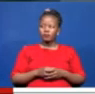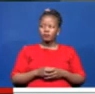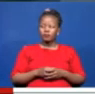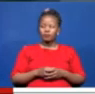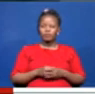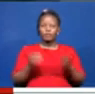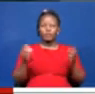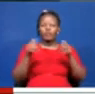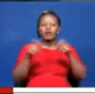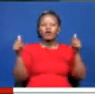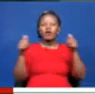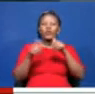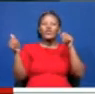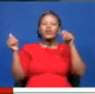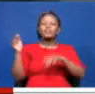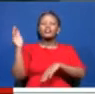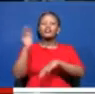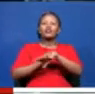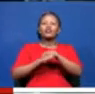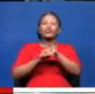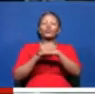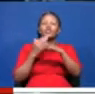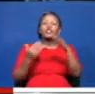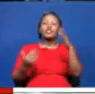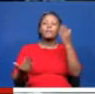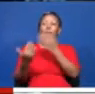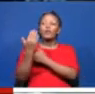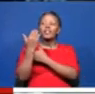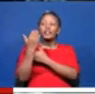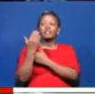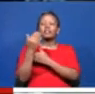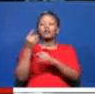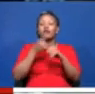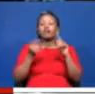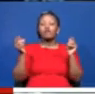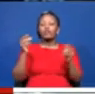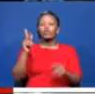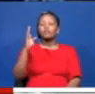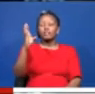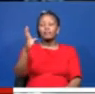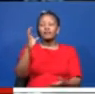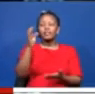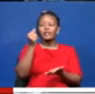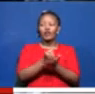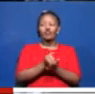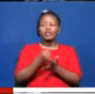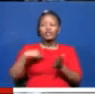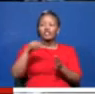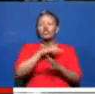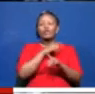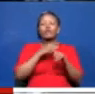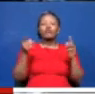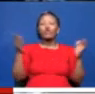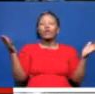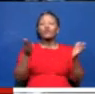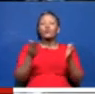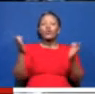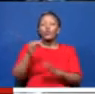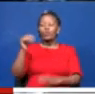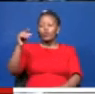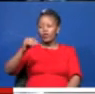Well, a very good morning to you right there back at the broadcasting house. Well, we're coming live from Gilgil